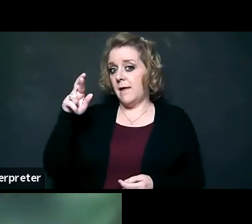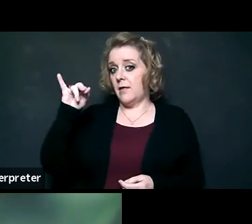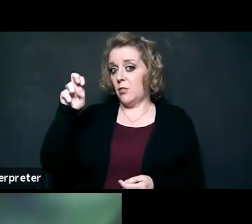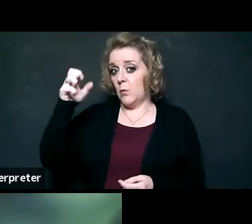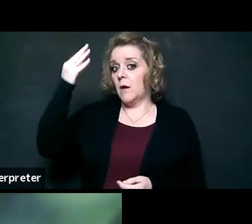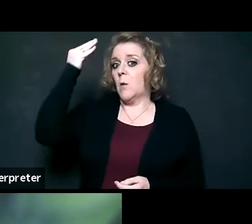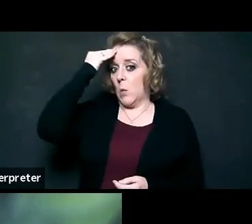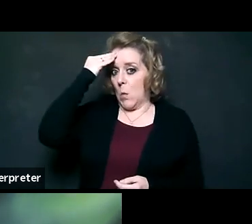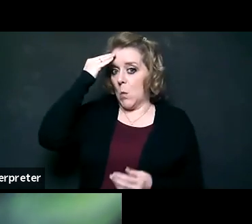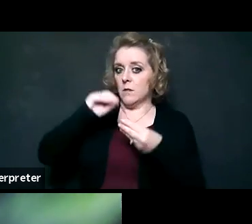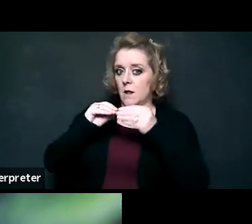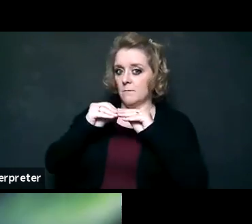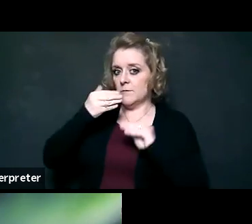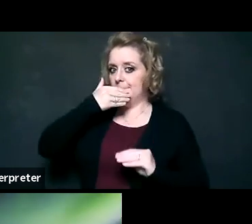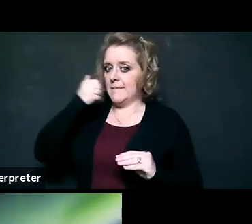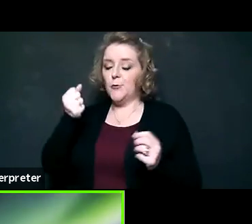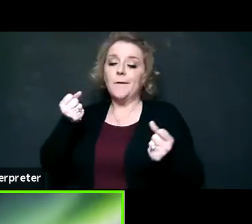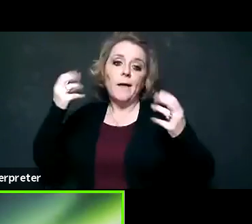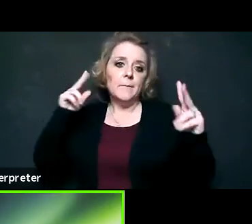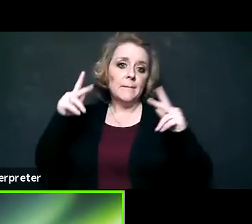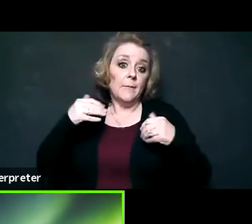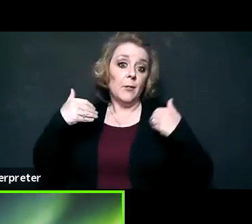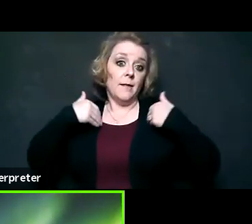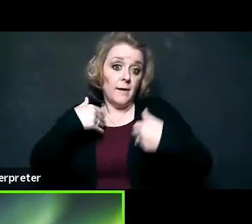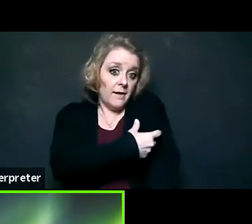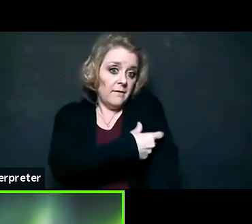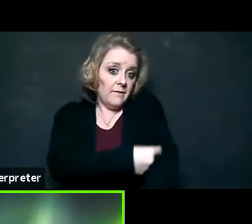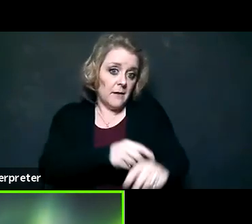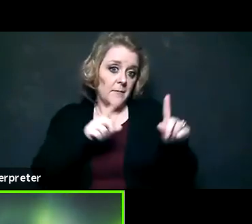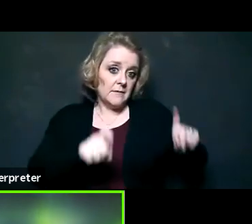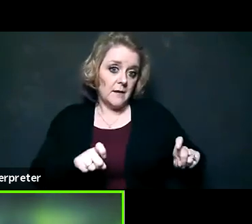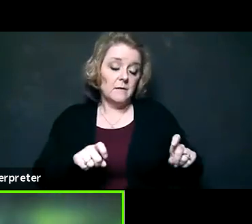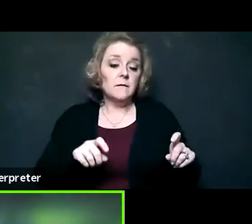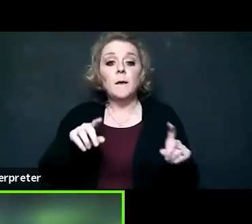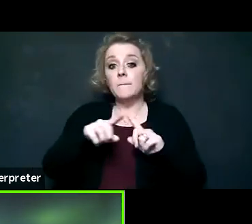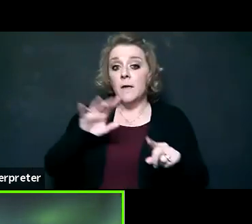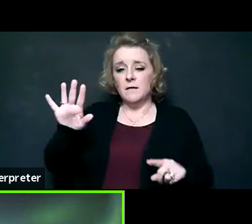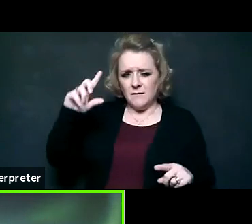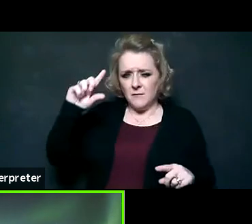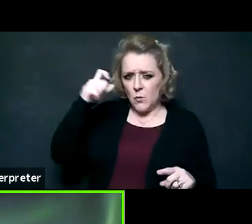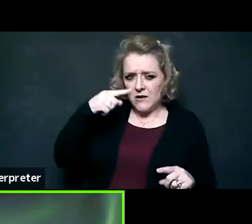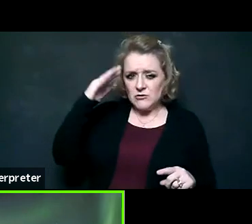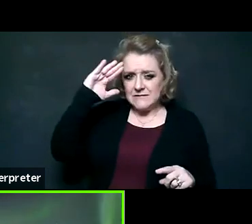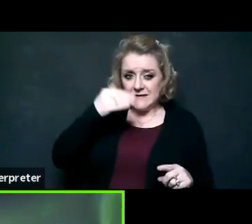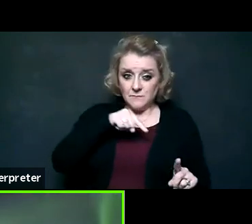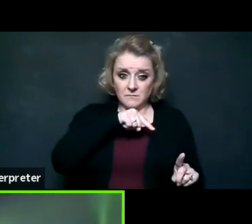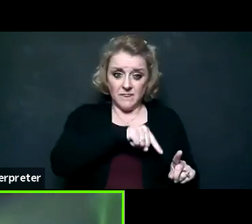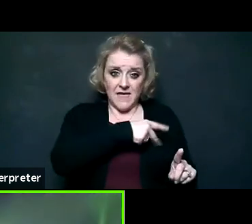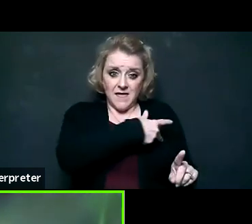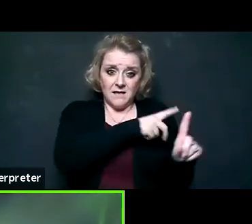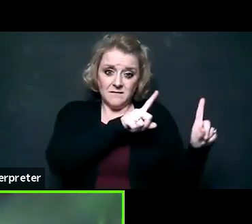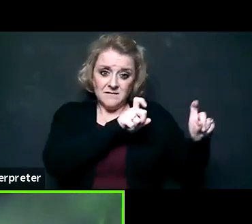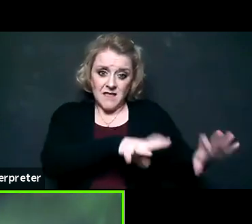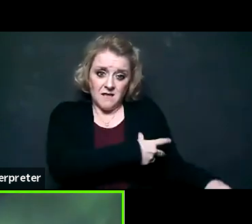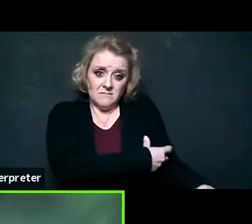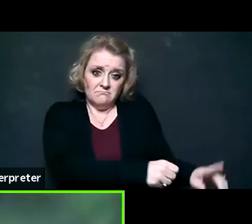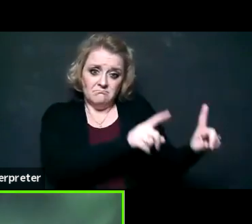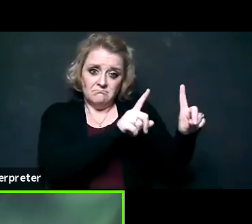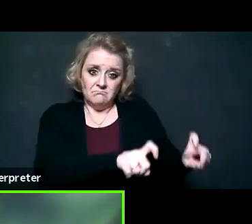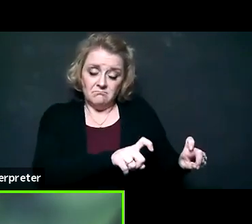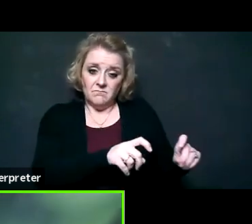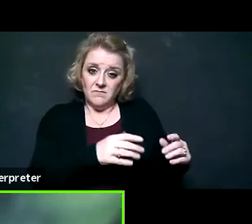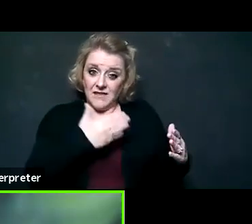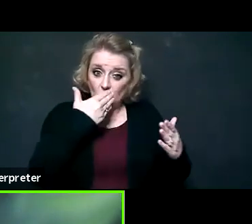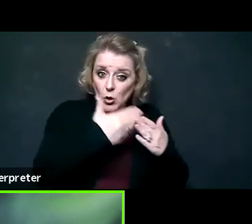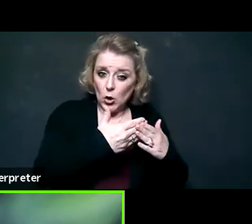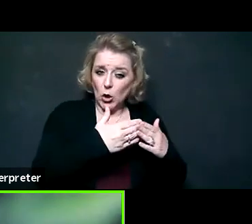it. The question is, Karen, how good's the antibody test, and does it really give us a sense of that silent carrier out